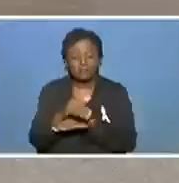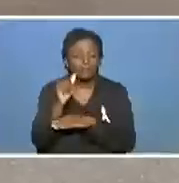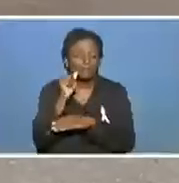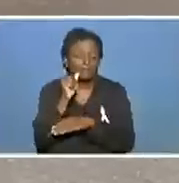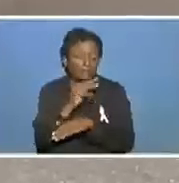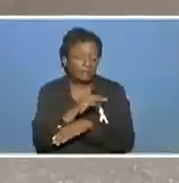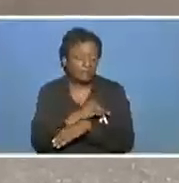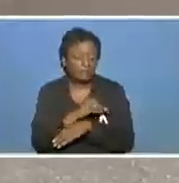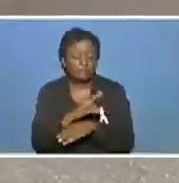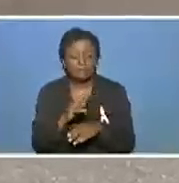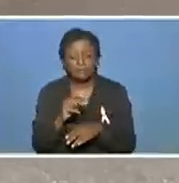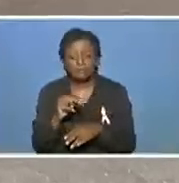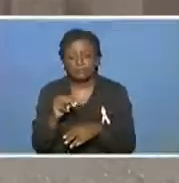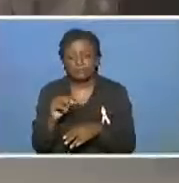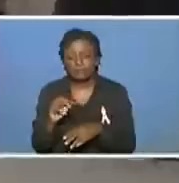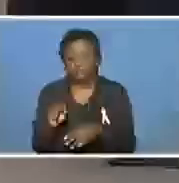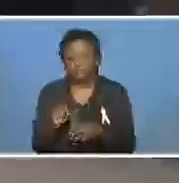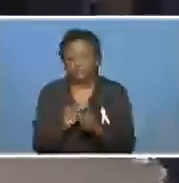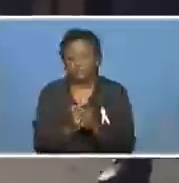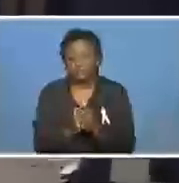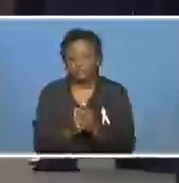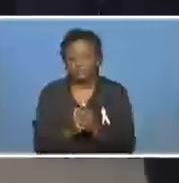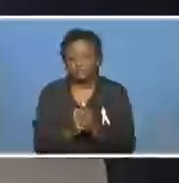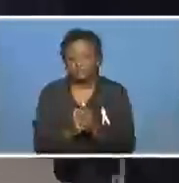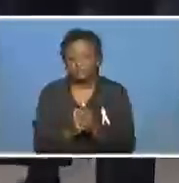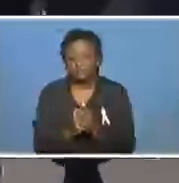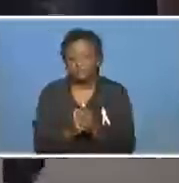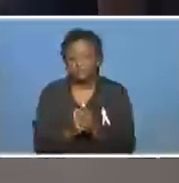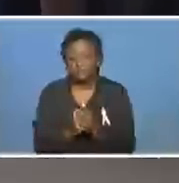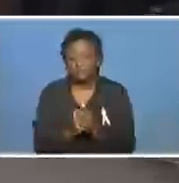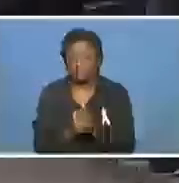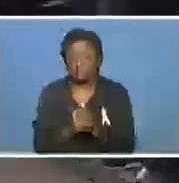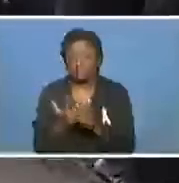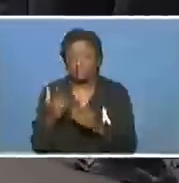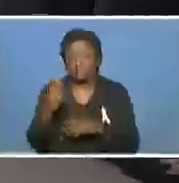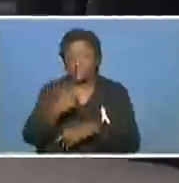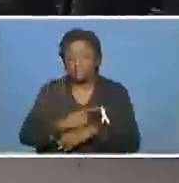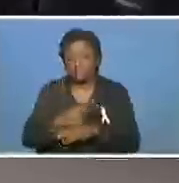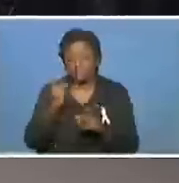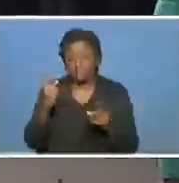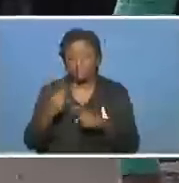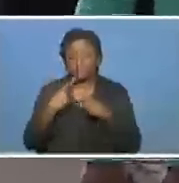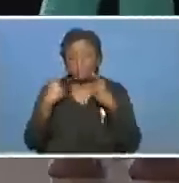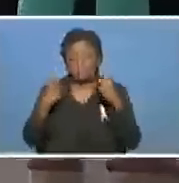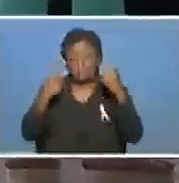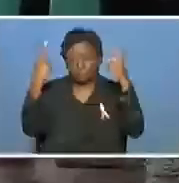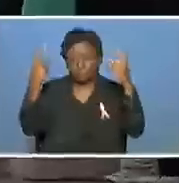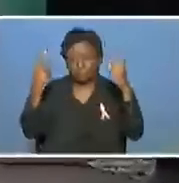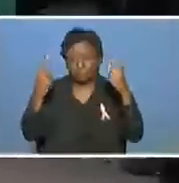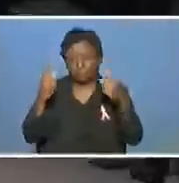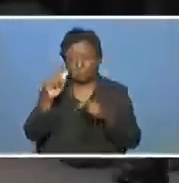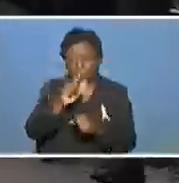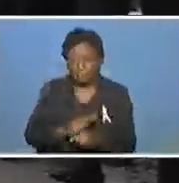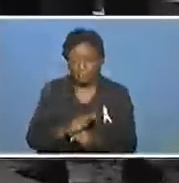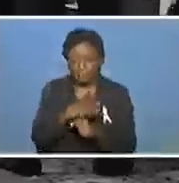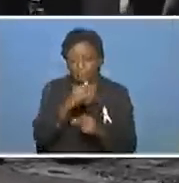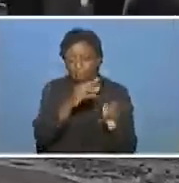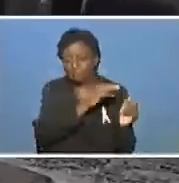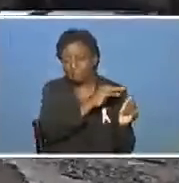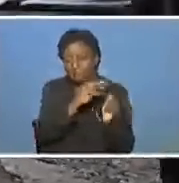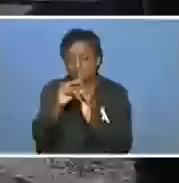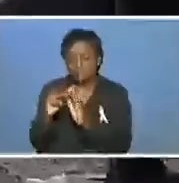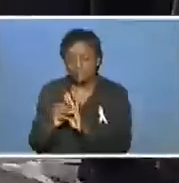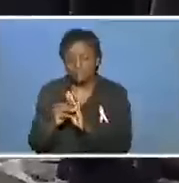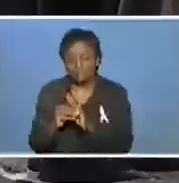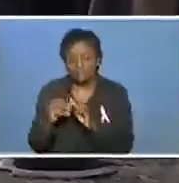Altaviz Munnings. A resounding success. That's how the Labor and Immigration Minister described this